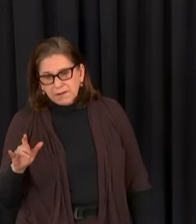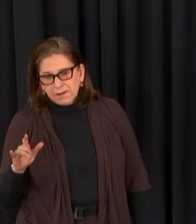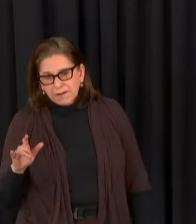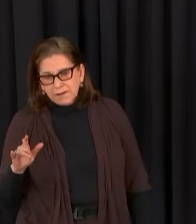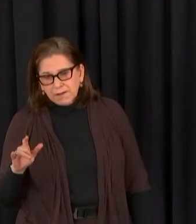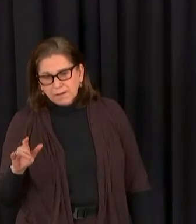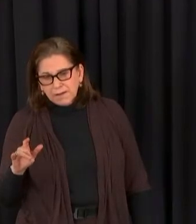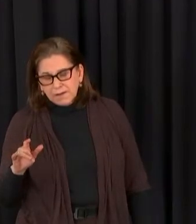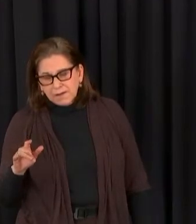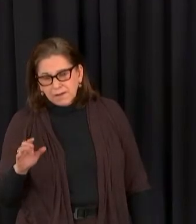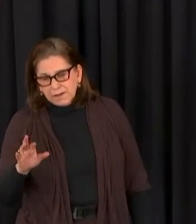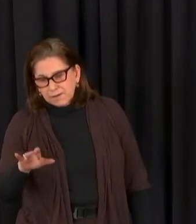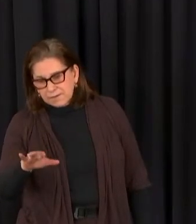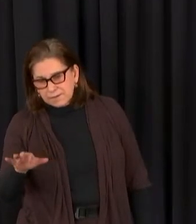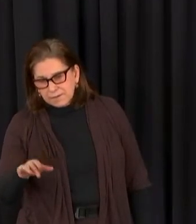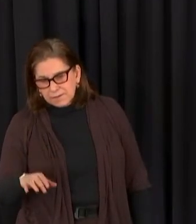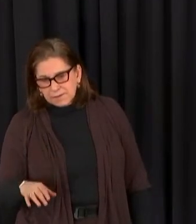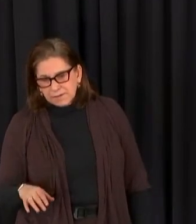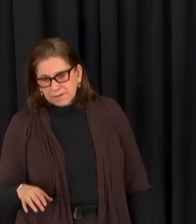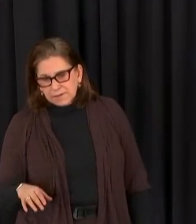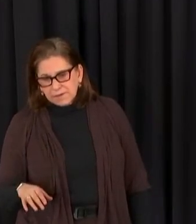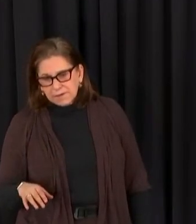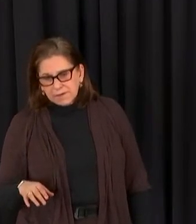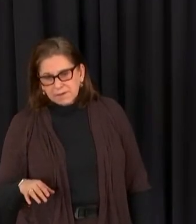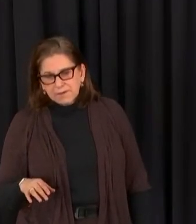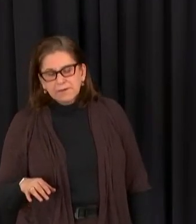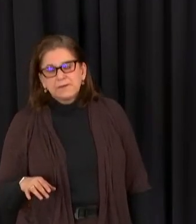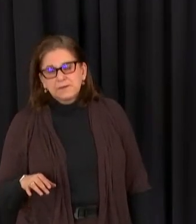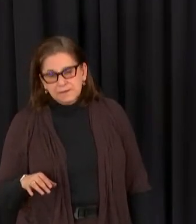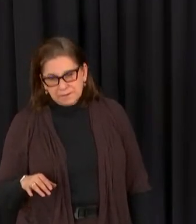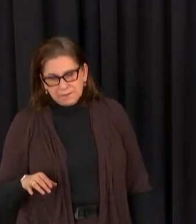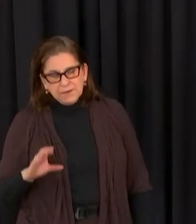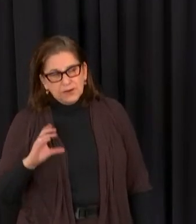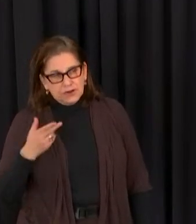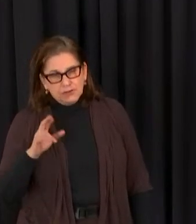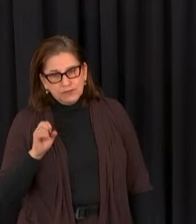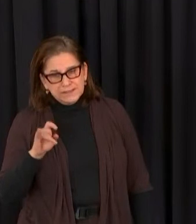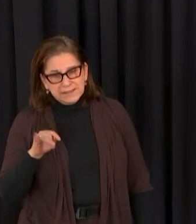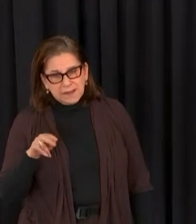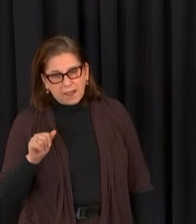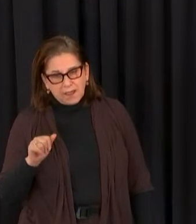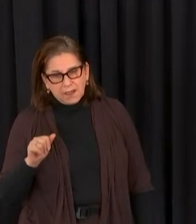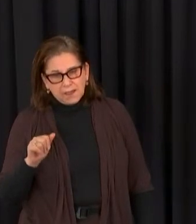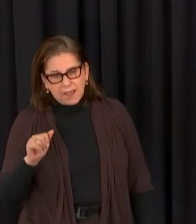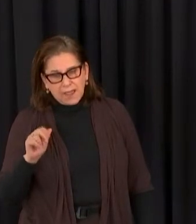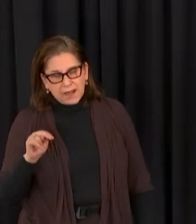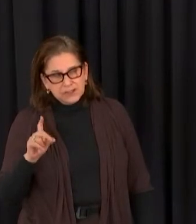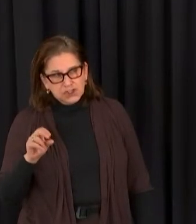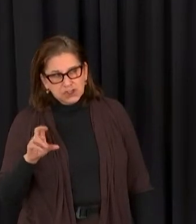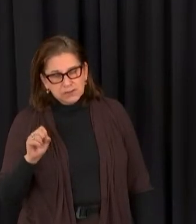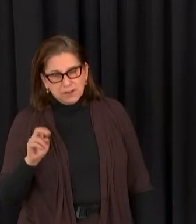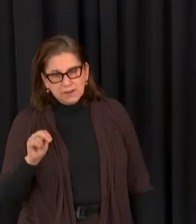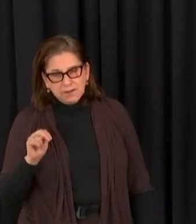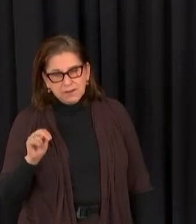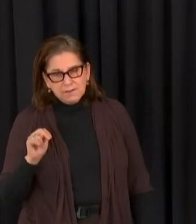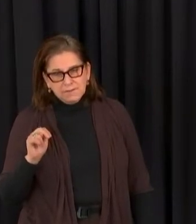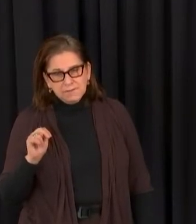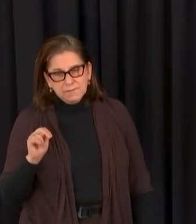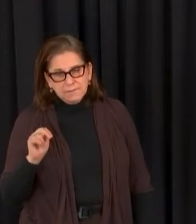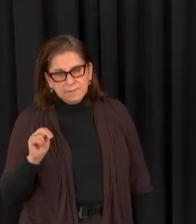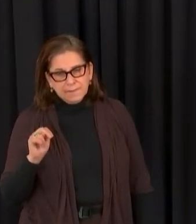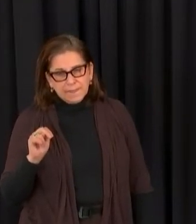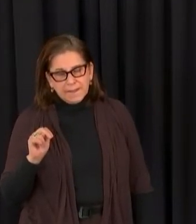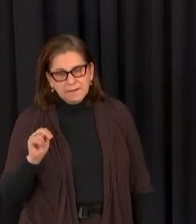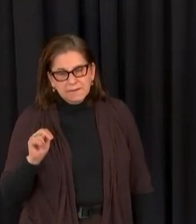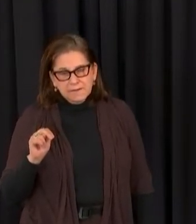voting. Could you articulate your thoughts about this system, which some people should believe should replace